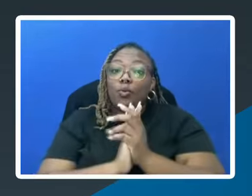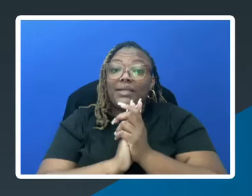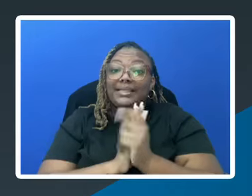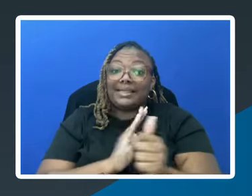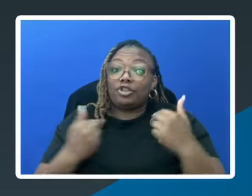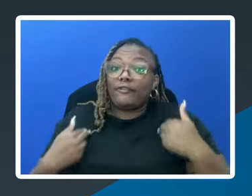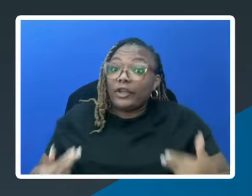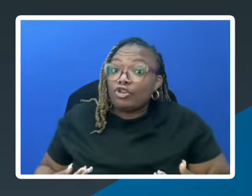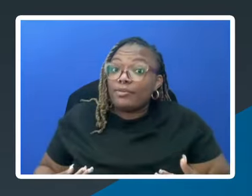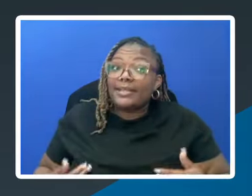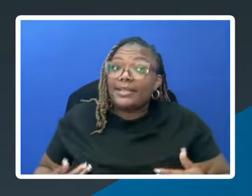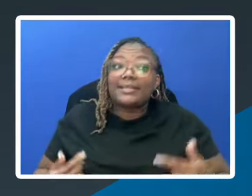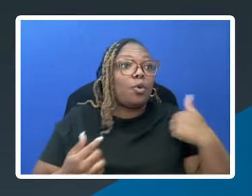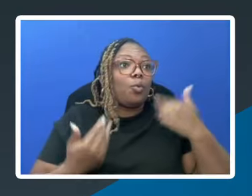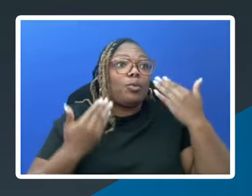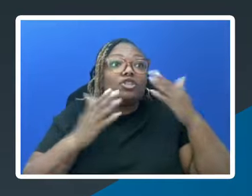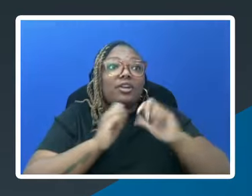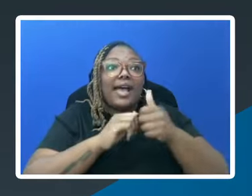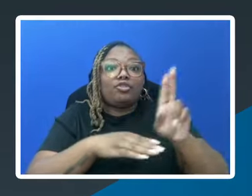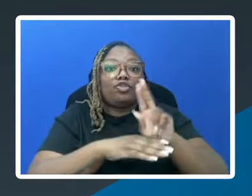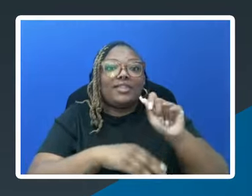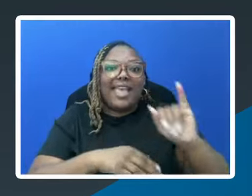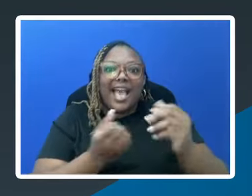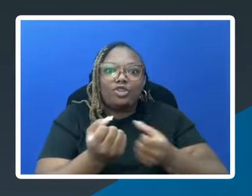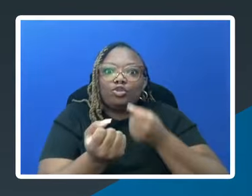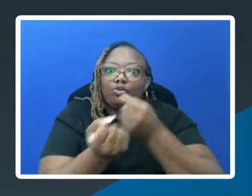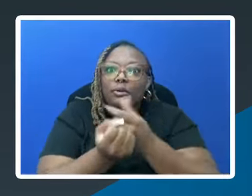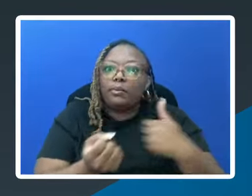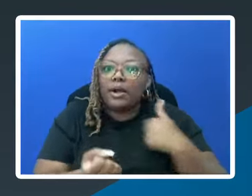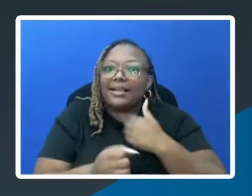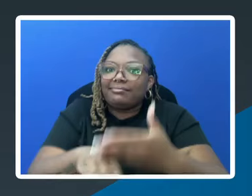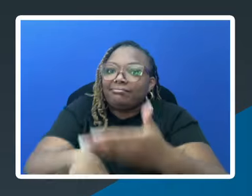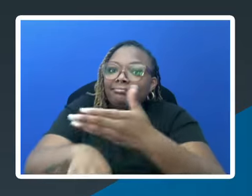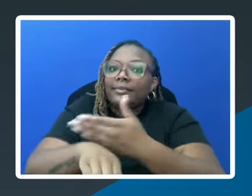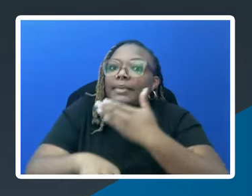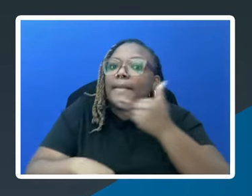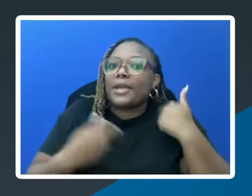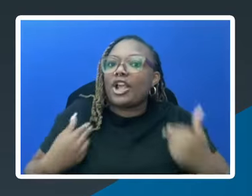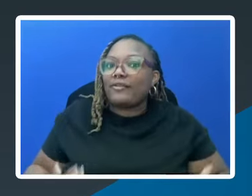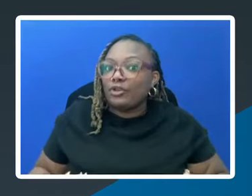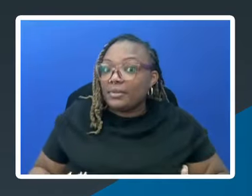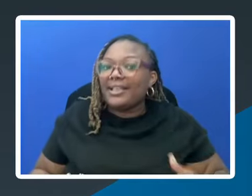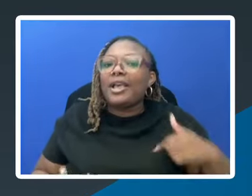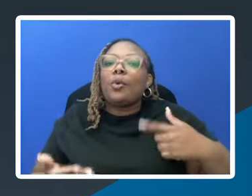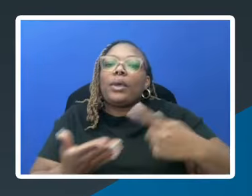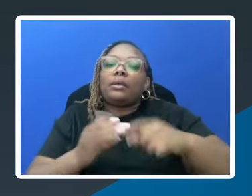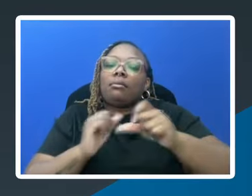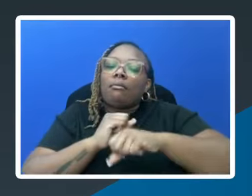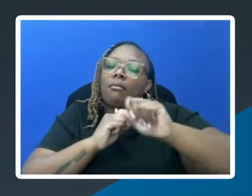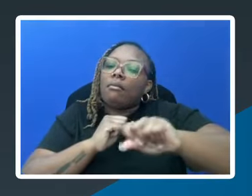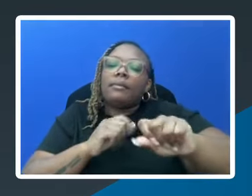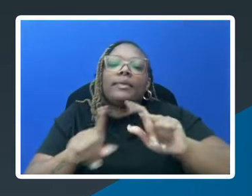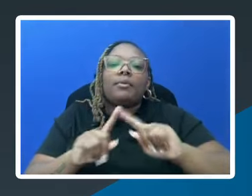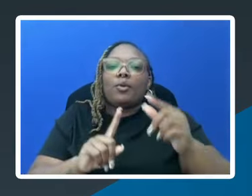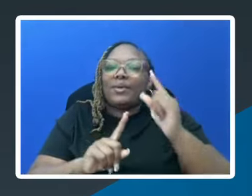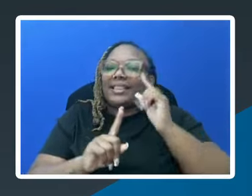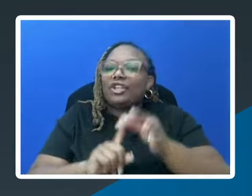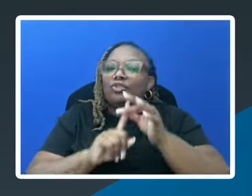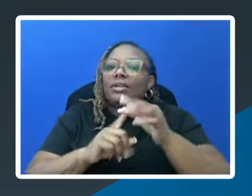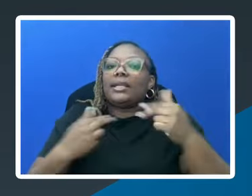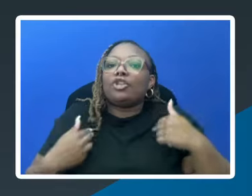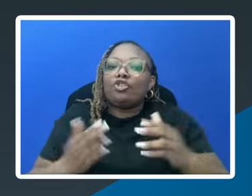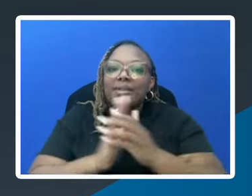know how to be using AI to support us at being better at being humans. And we could talk all day about what we think uniquely human skills are. We can go back and forth on